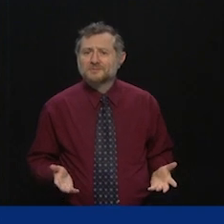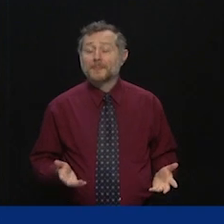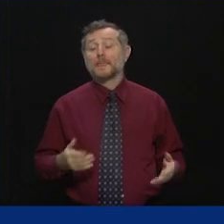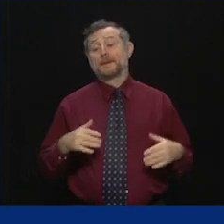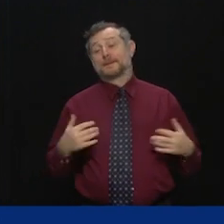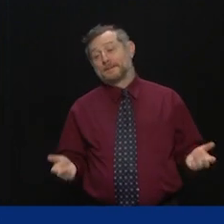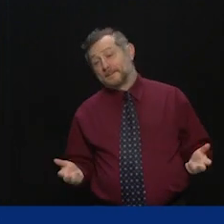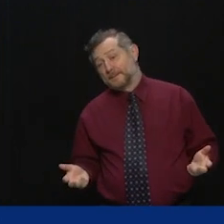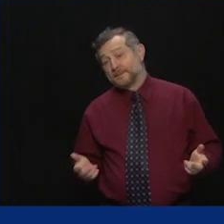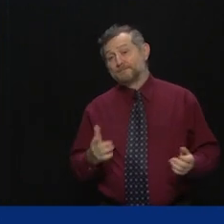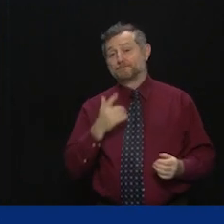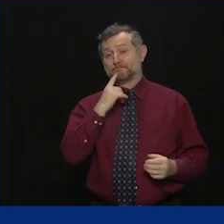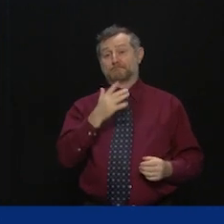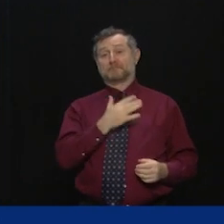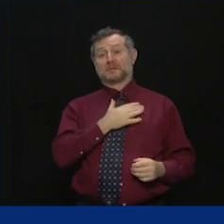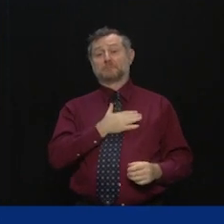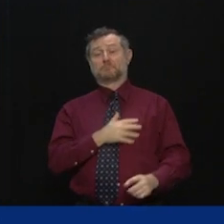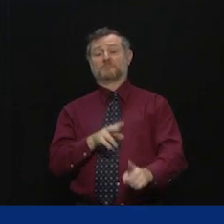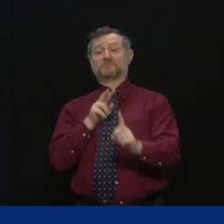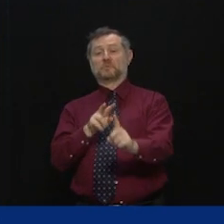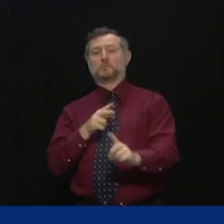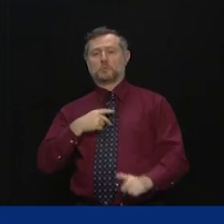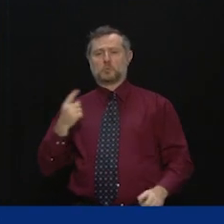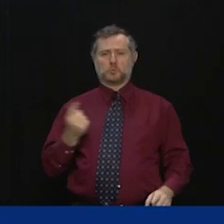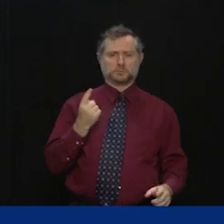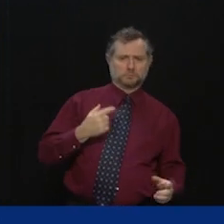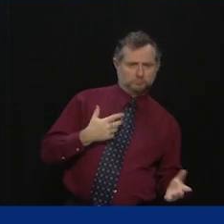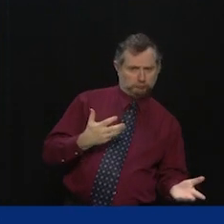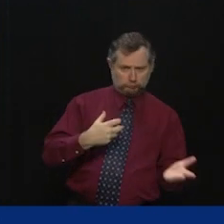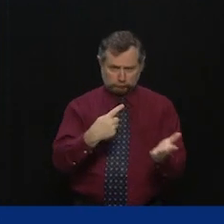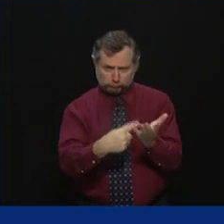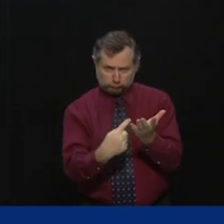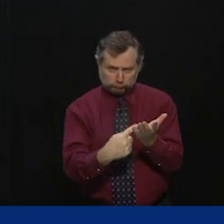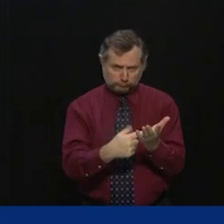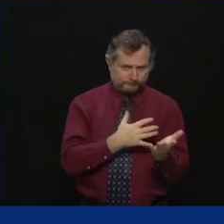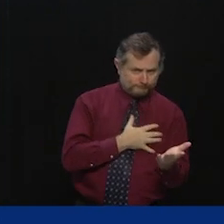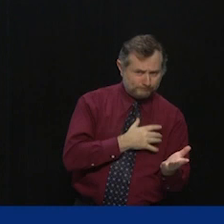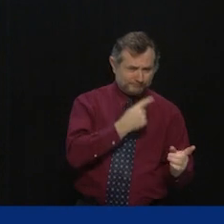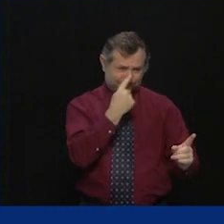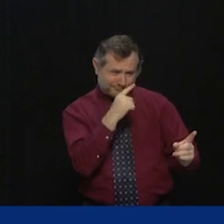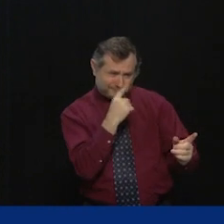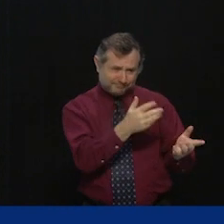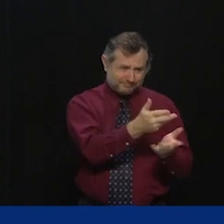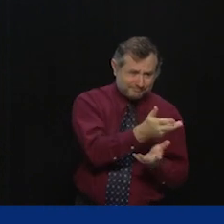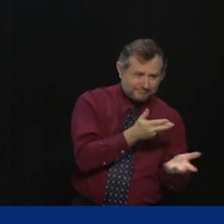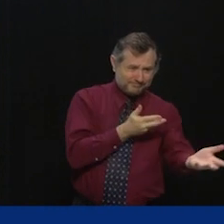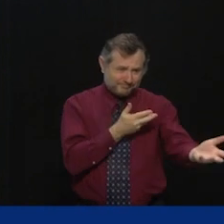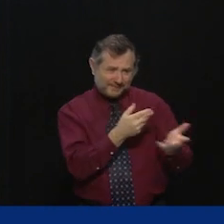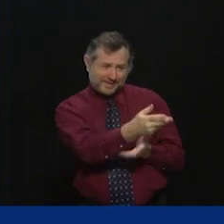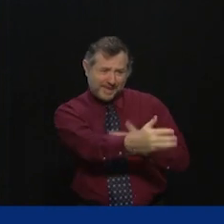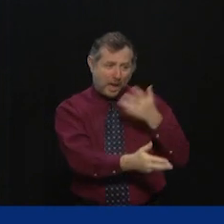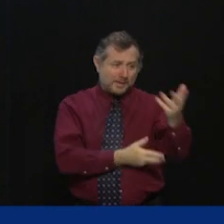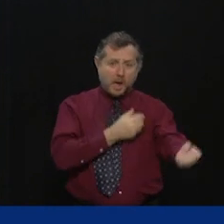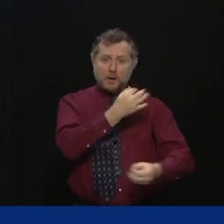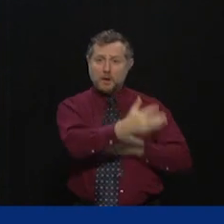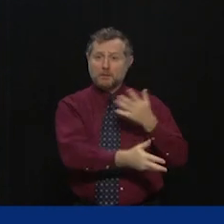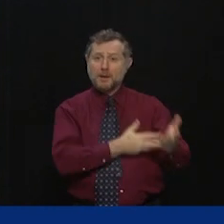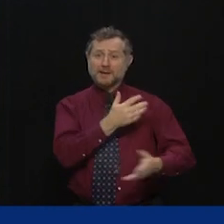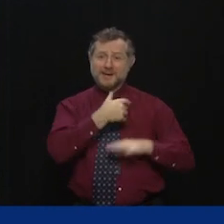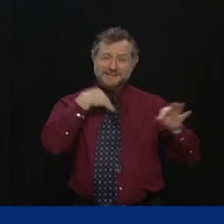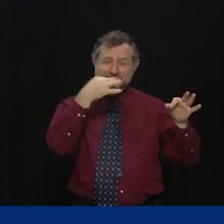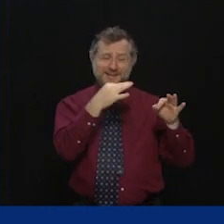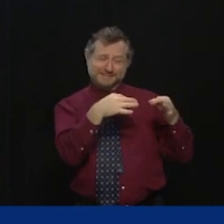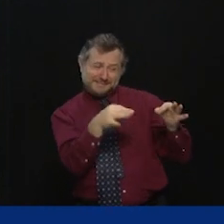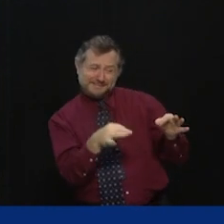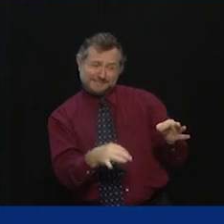default position is to ask people, please do this. This is why. It's been proven to be safe. The vaccine's been